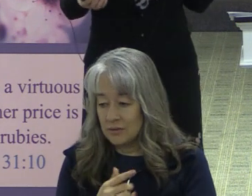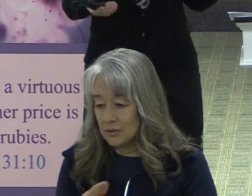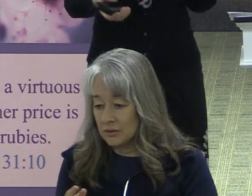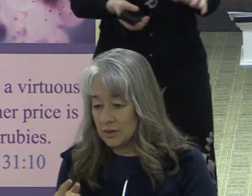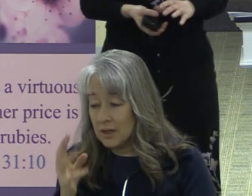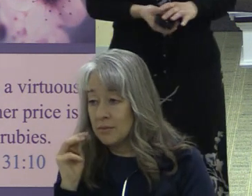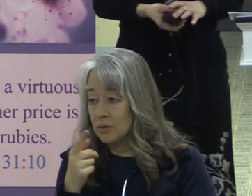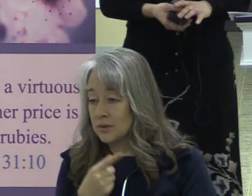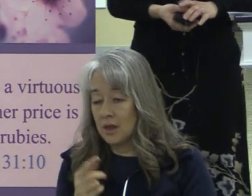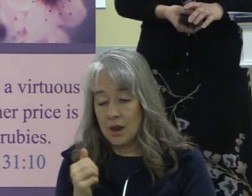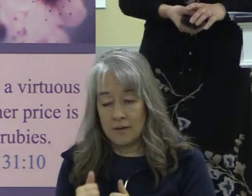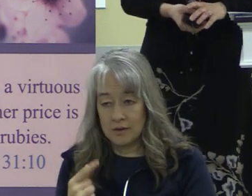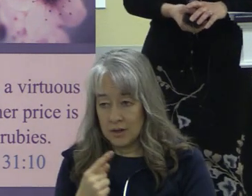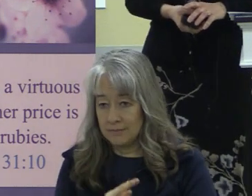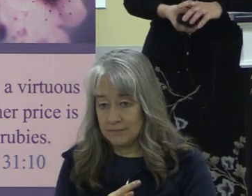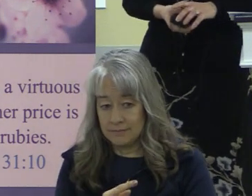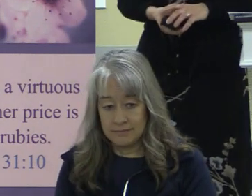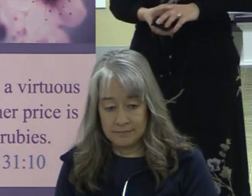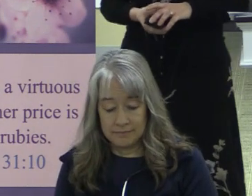And I give him those every day.